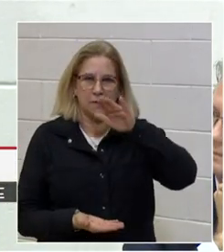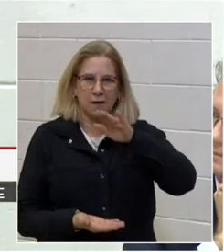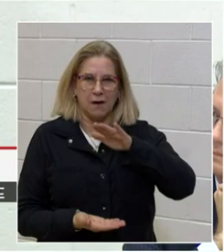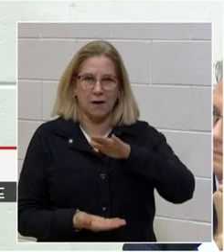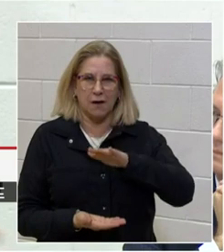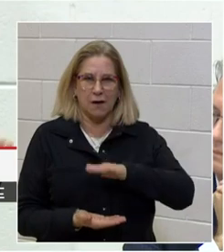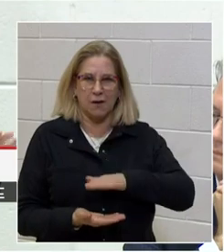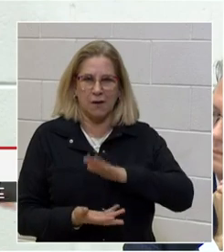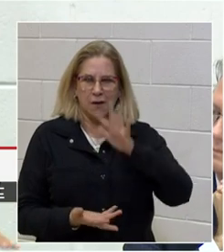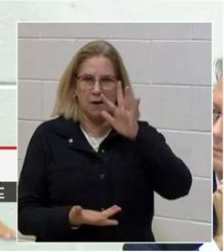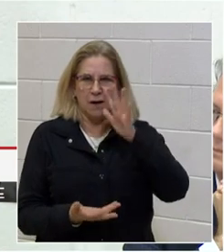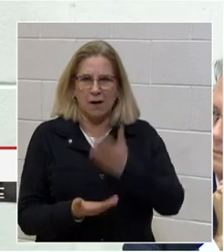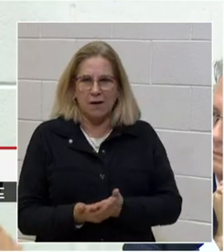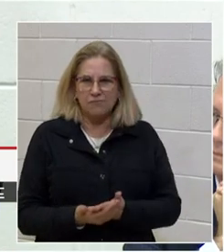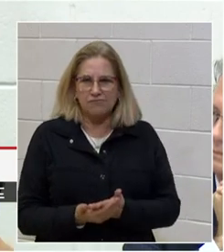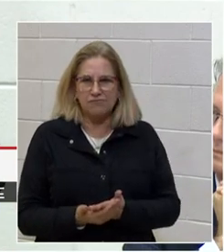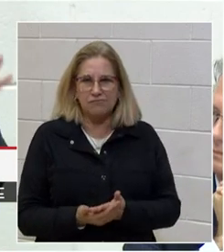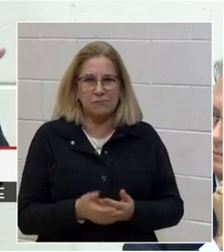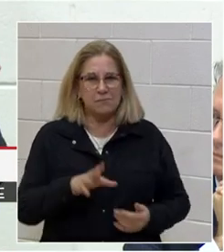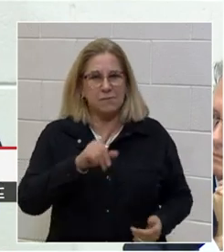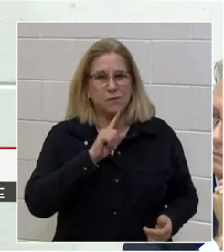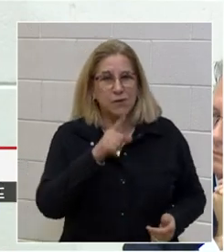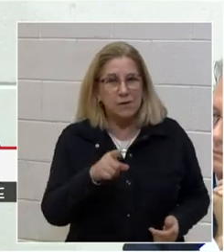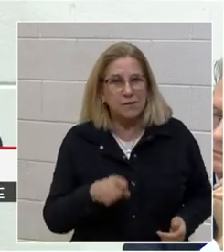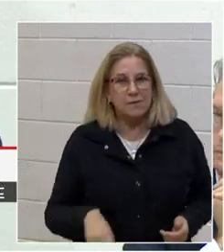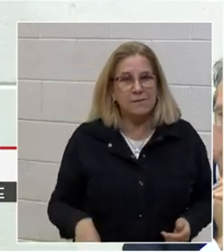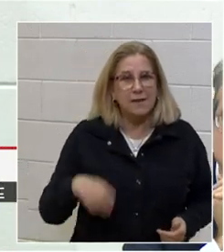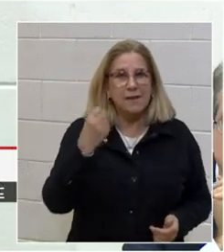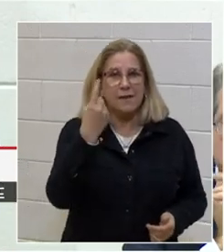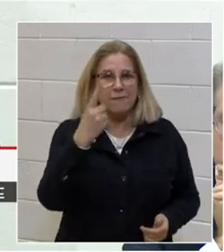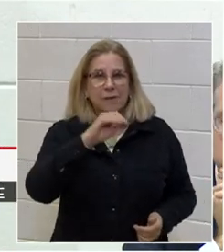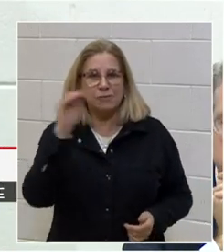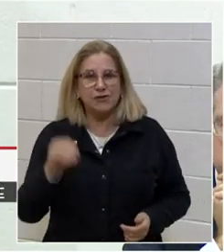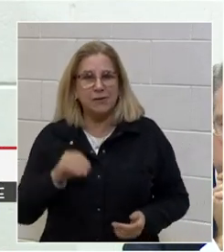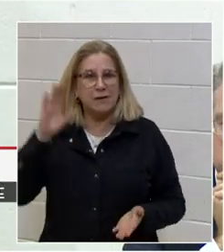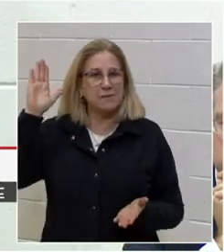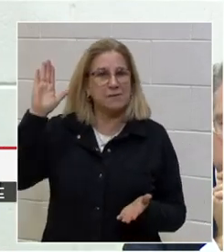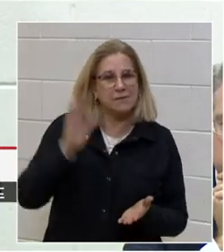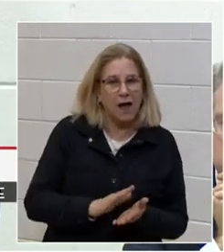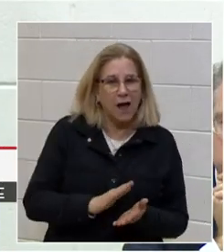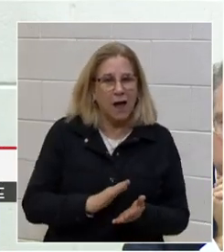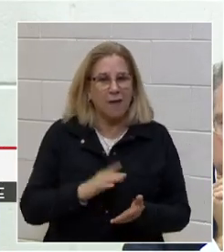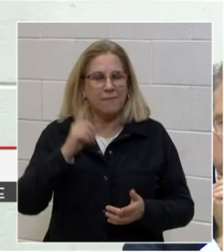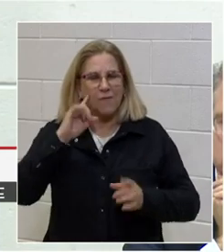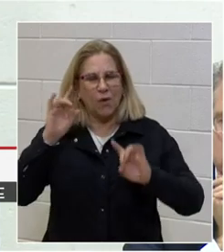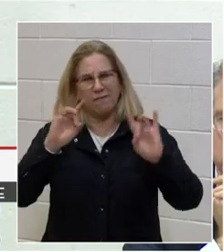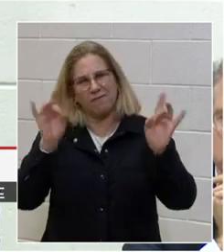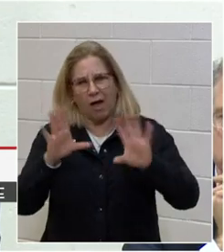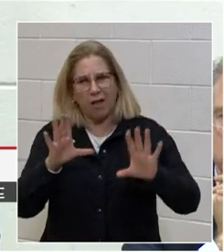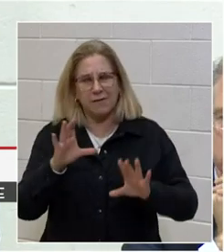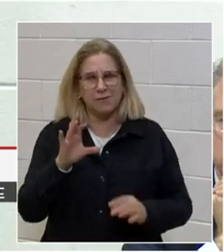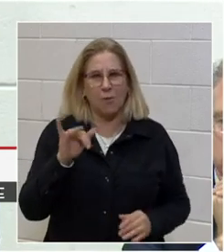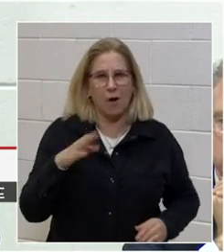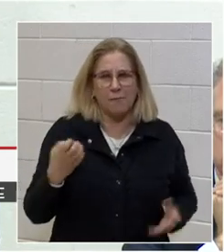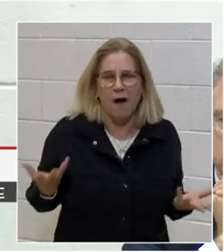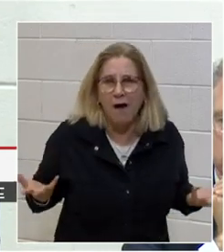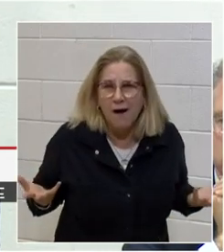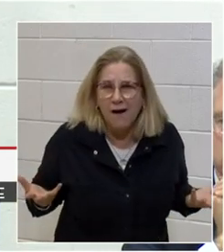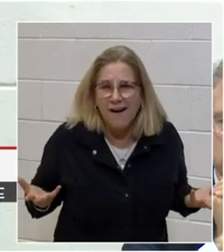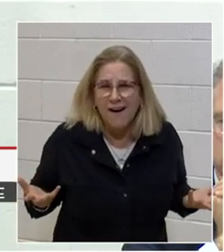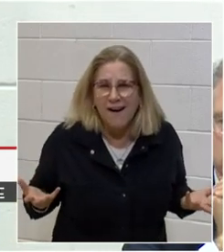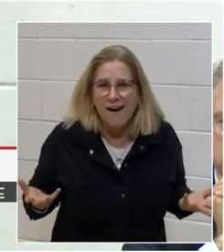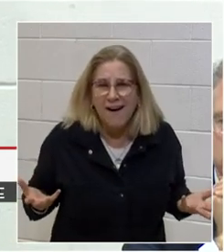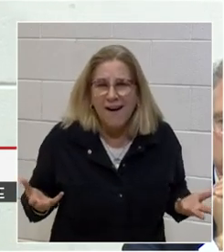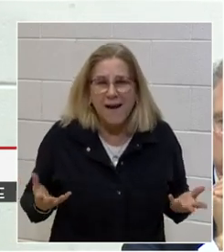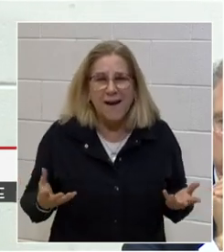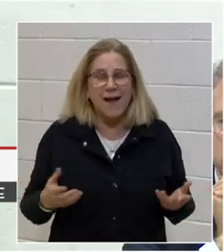are 11% down in total violent crime across the city. Homicides